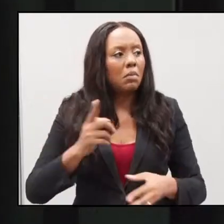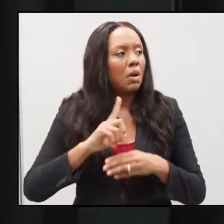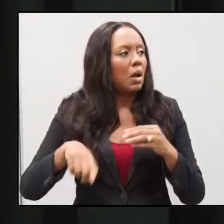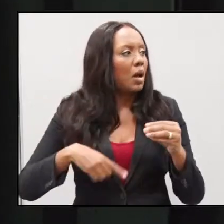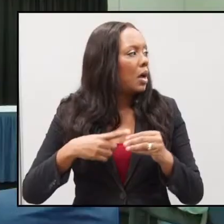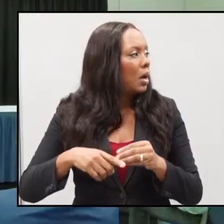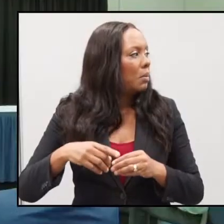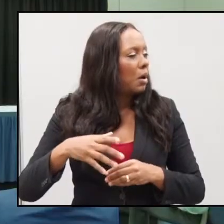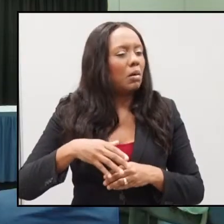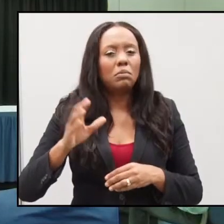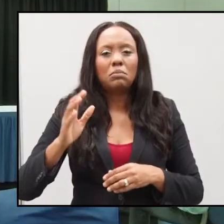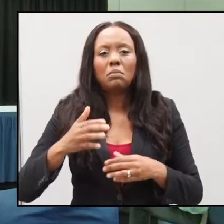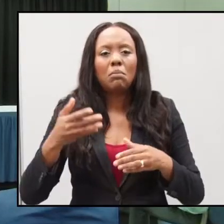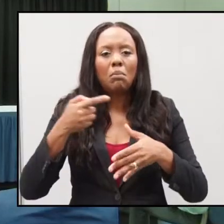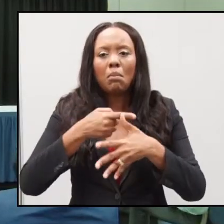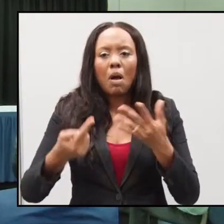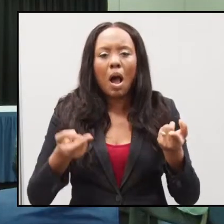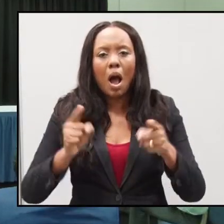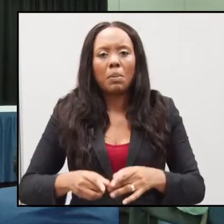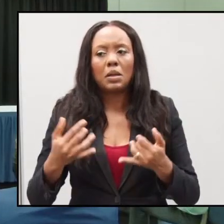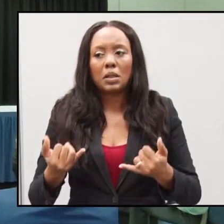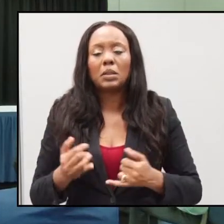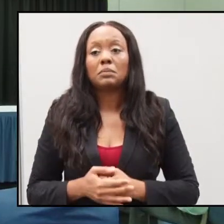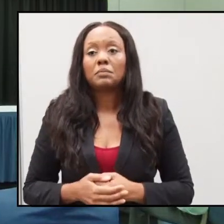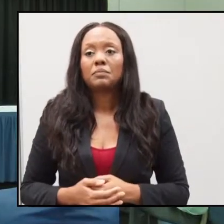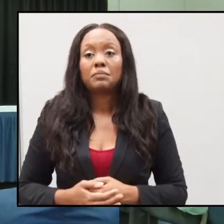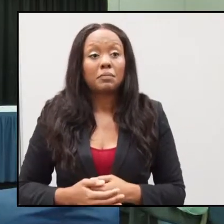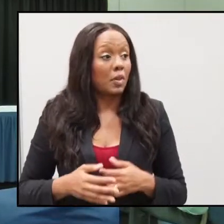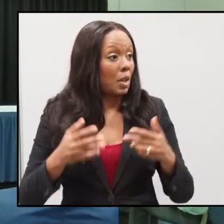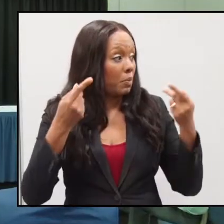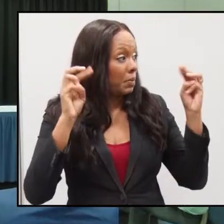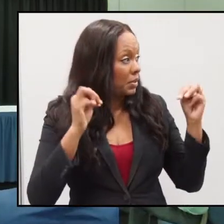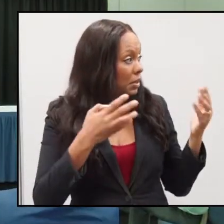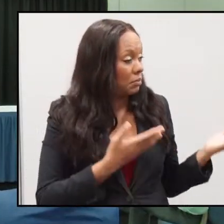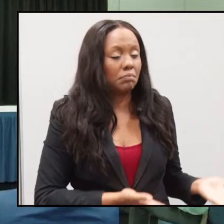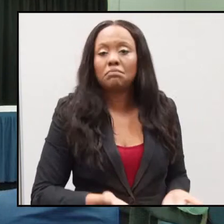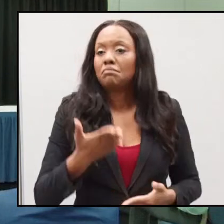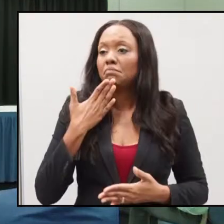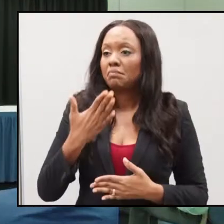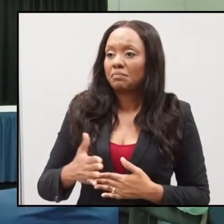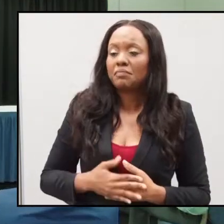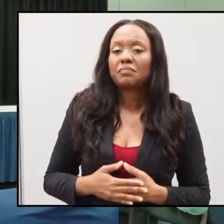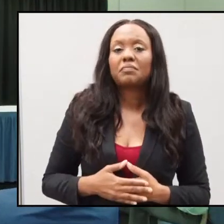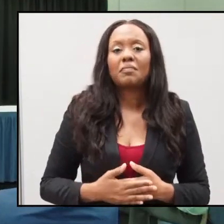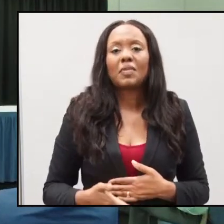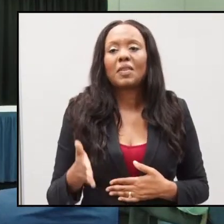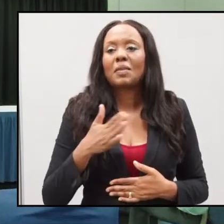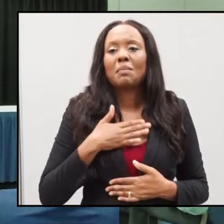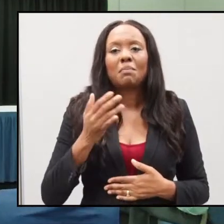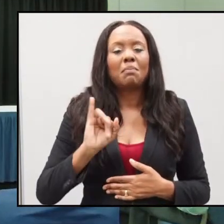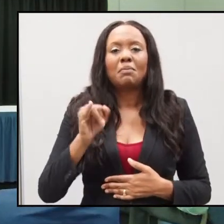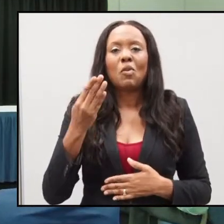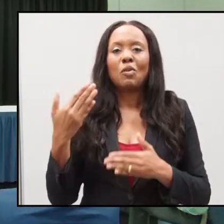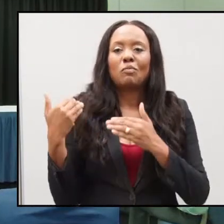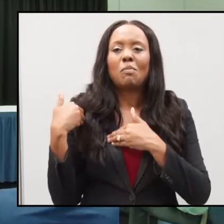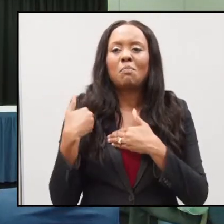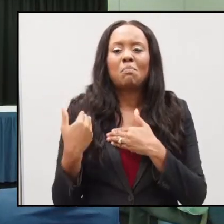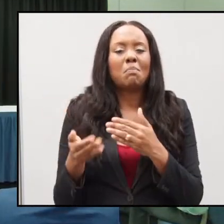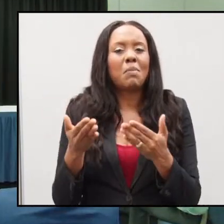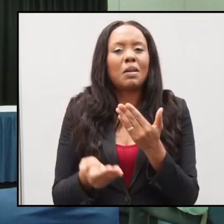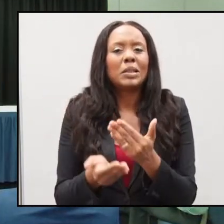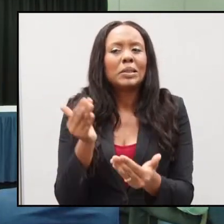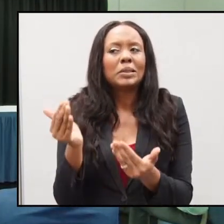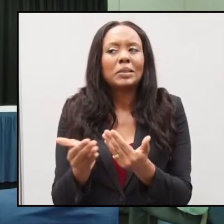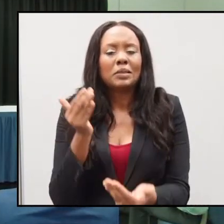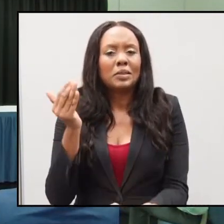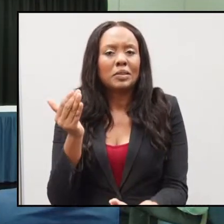Minister? Thank you very much, Sharita. Distinguished guests all, my task is an easy task this morning. I'm here